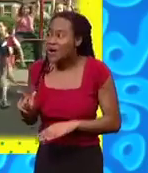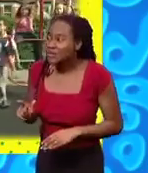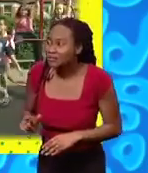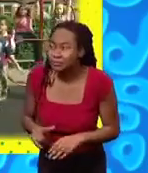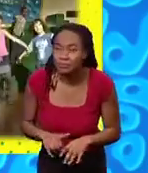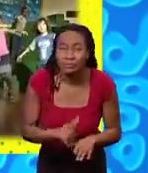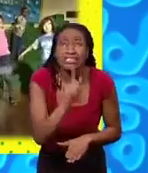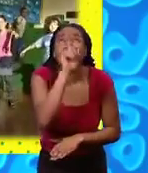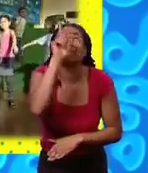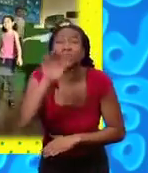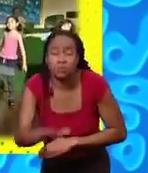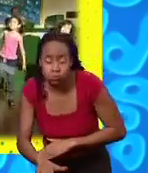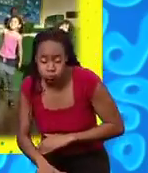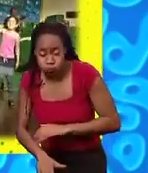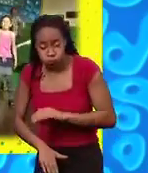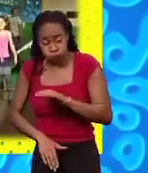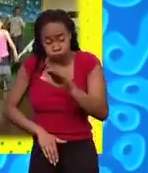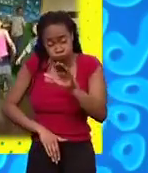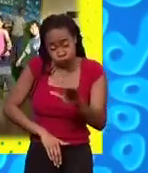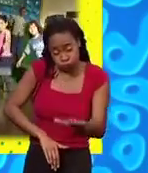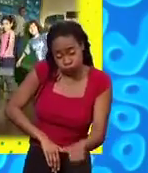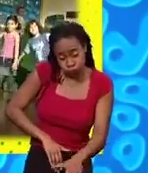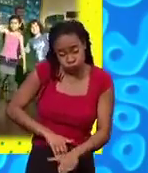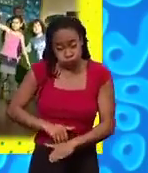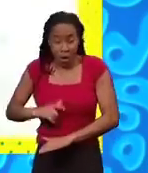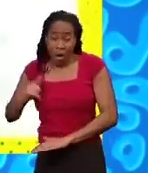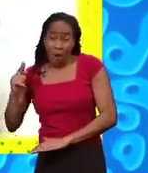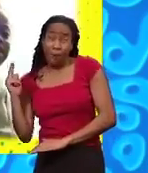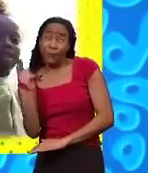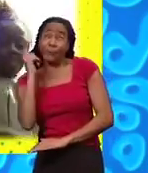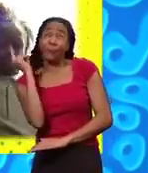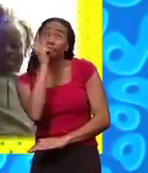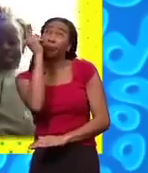Spacewalking, high up in the sky.